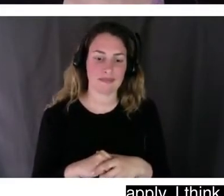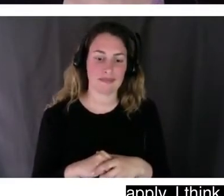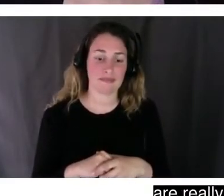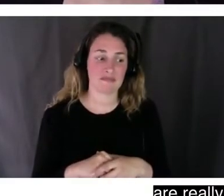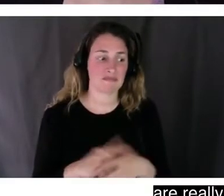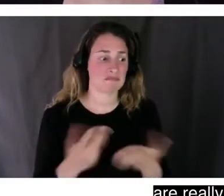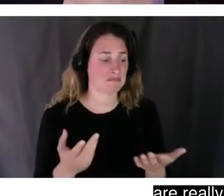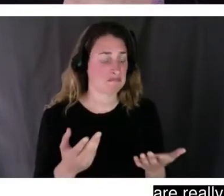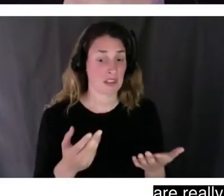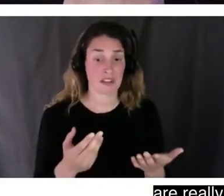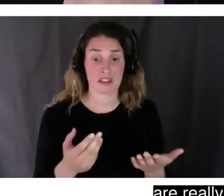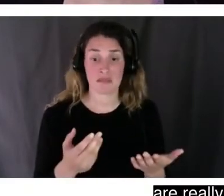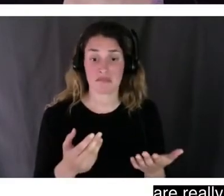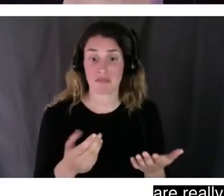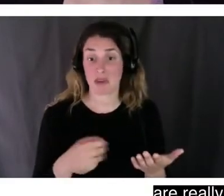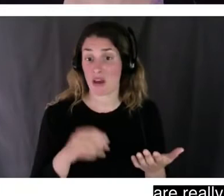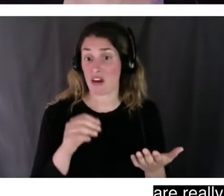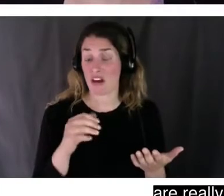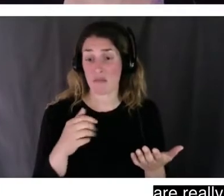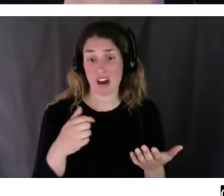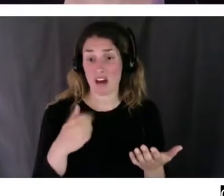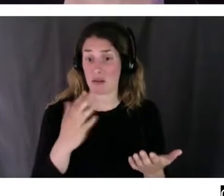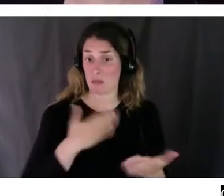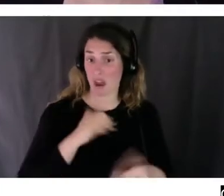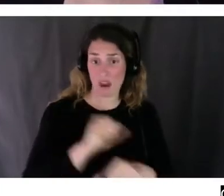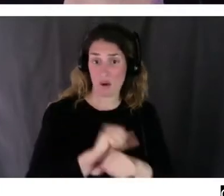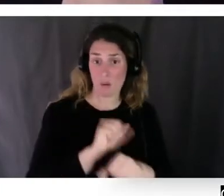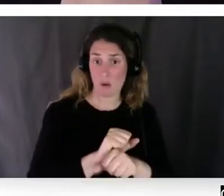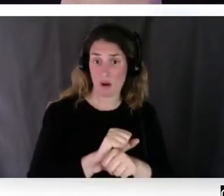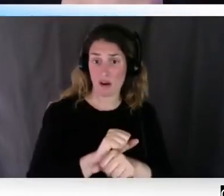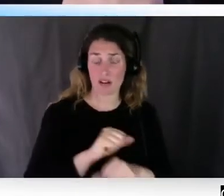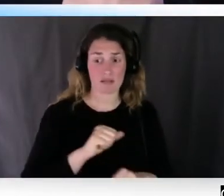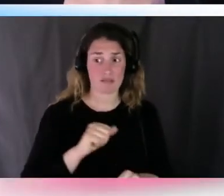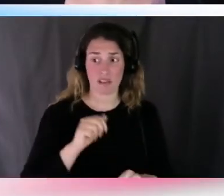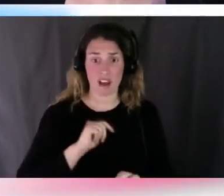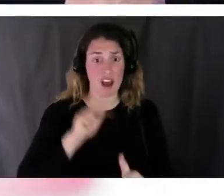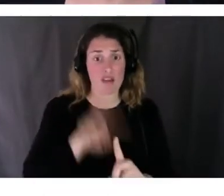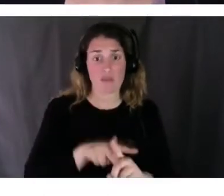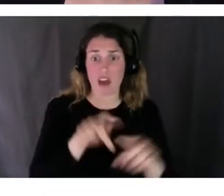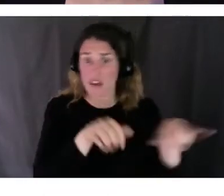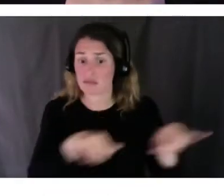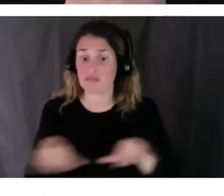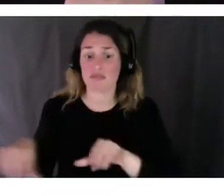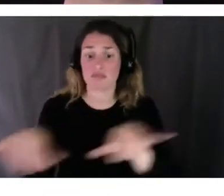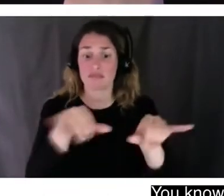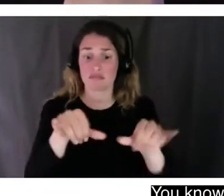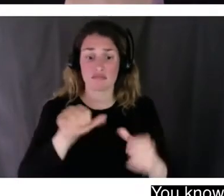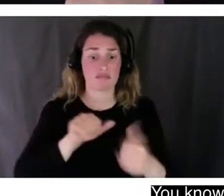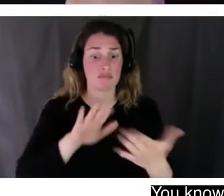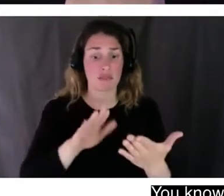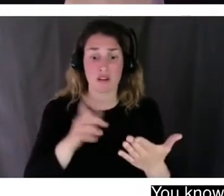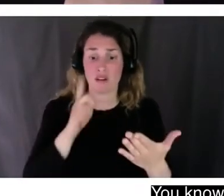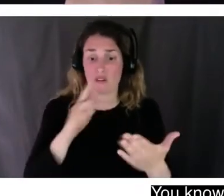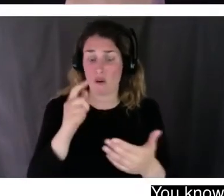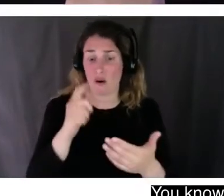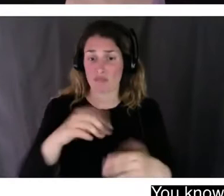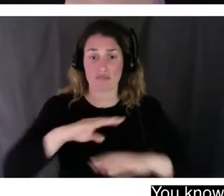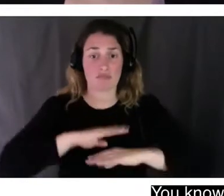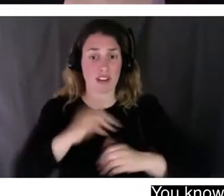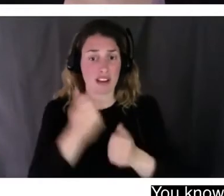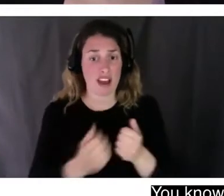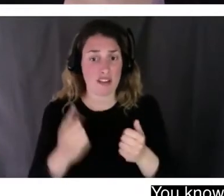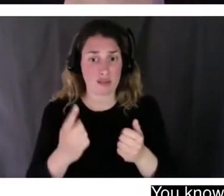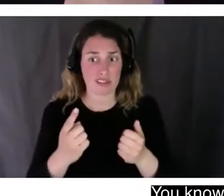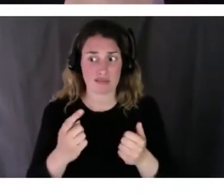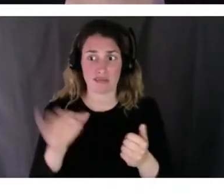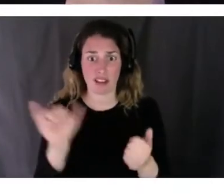practices that are really good for everybody, which by definition is inclusion. Right. It's about